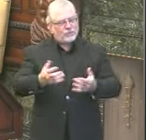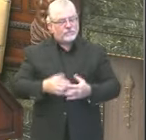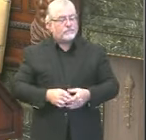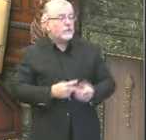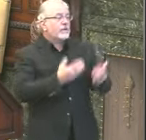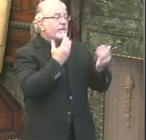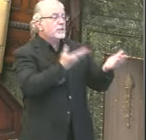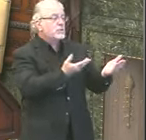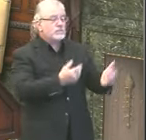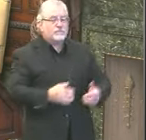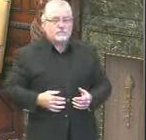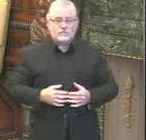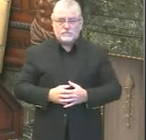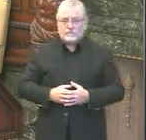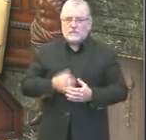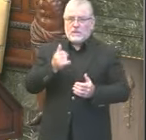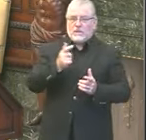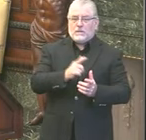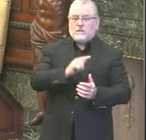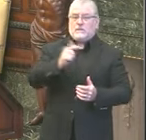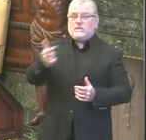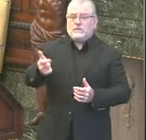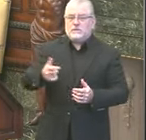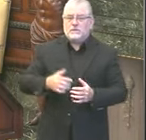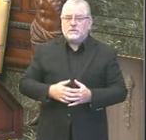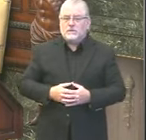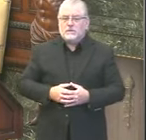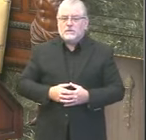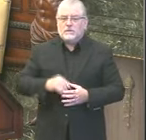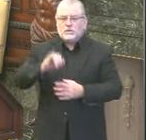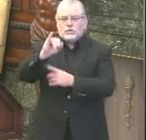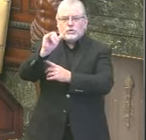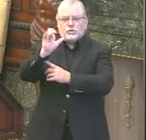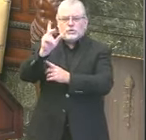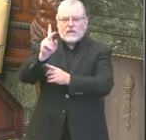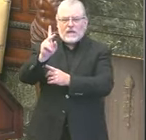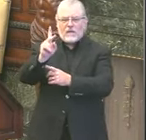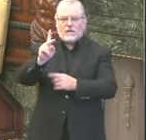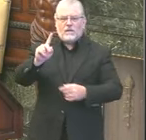Thank you, Pat. We're going to go now to Jack Tomczyk of Metro.